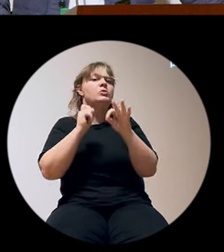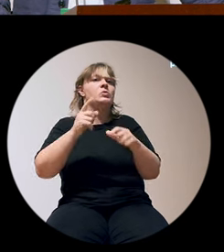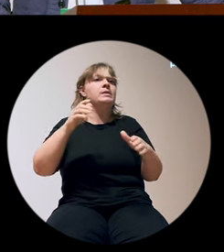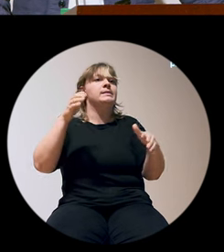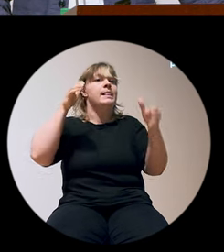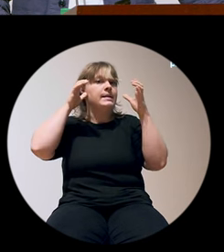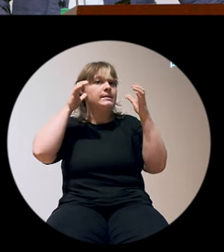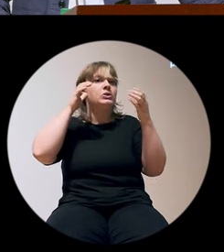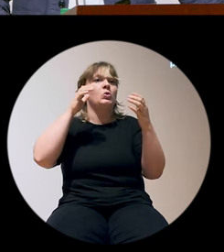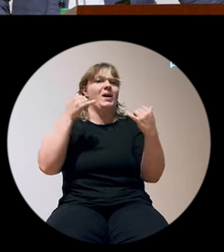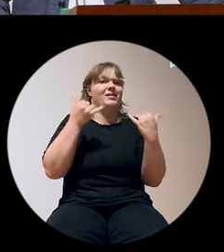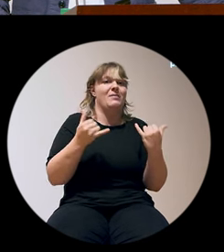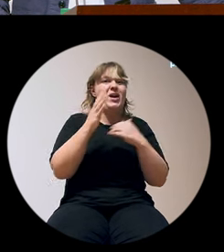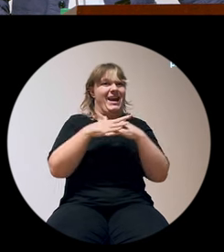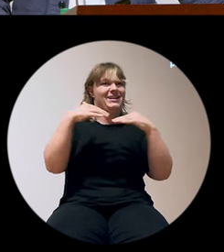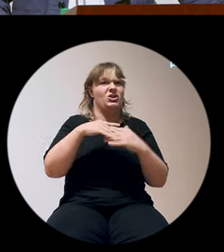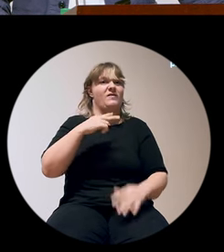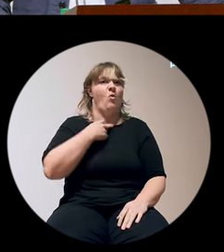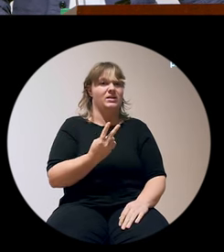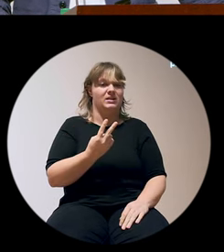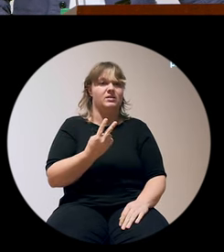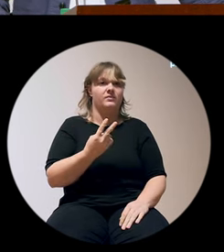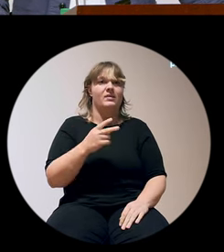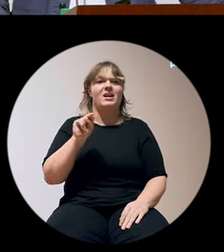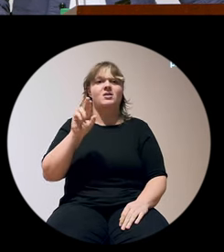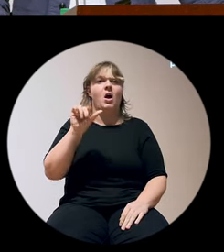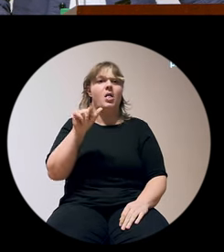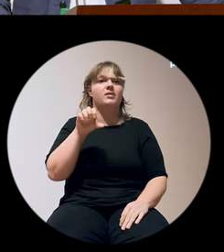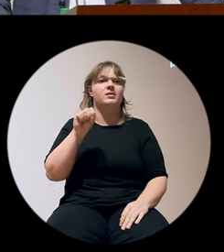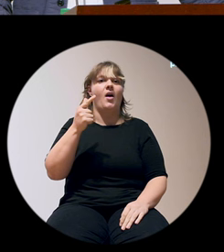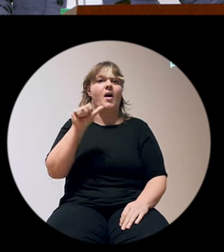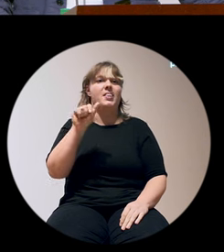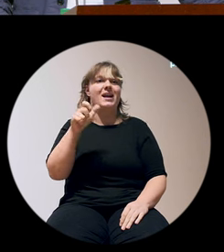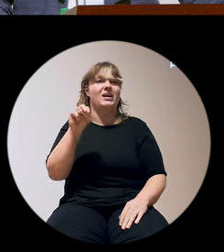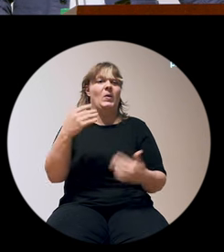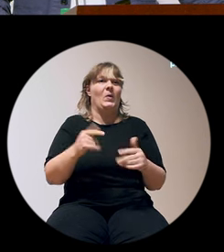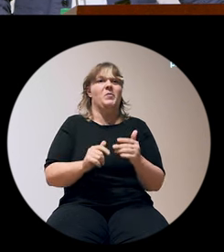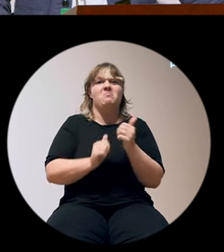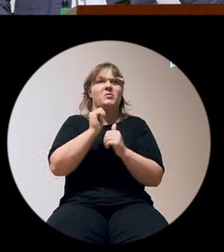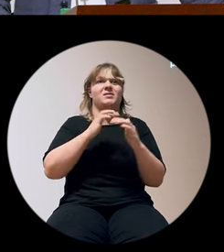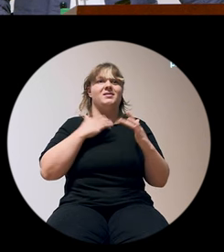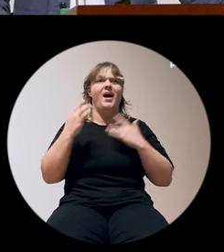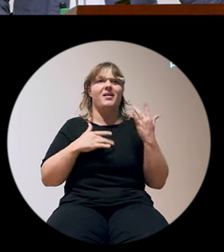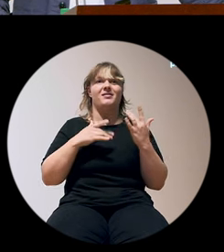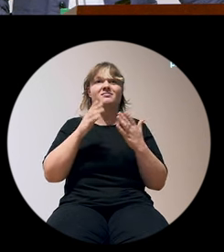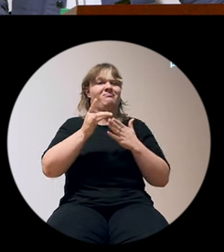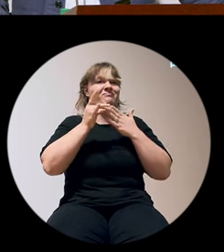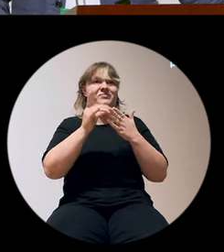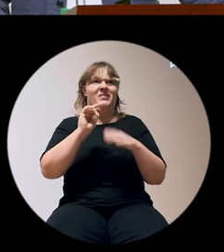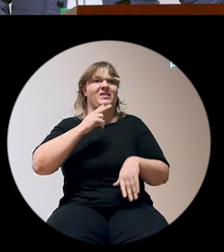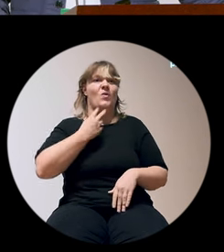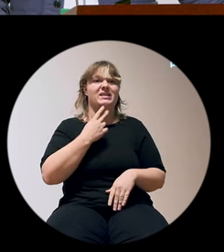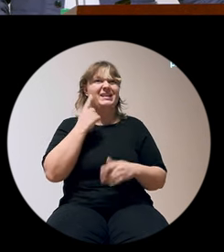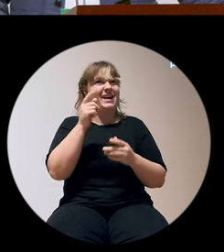to contemporary Indigenous voices. And Nicholas Galanin is one of the most exciting leading of these voices,